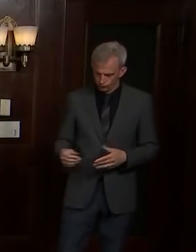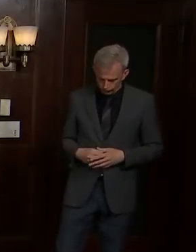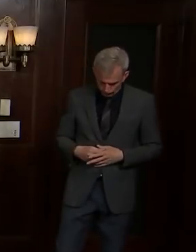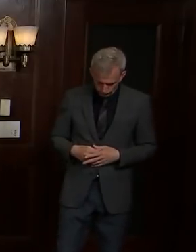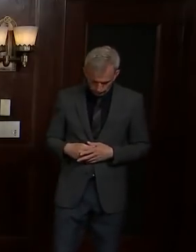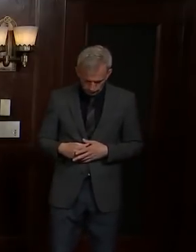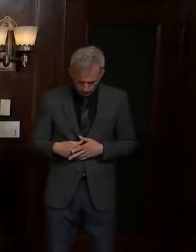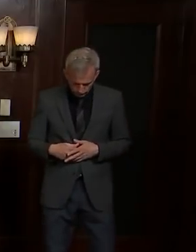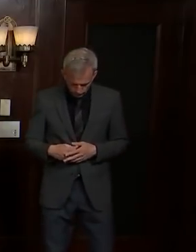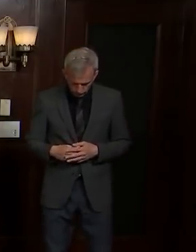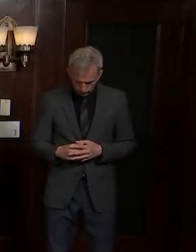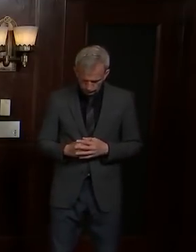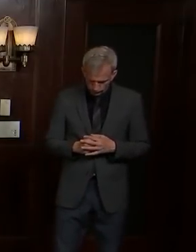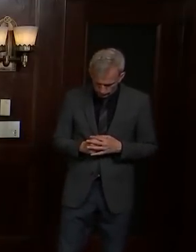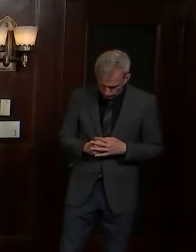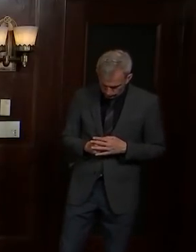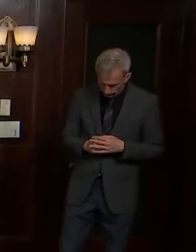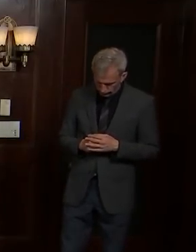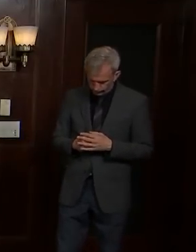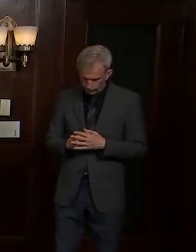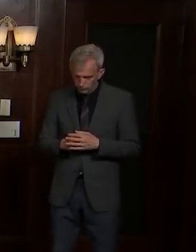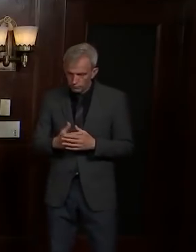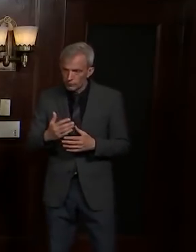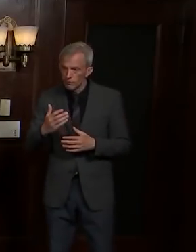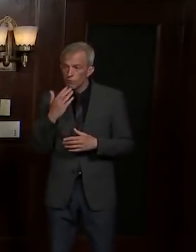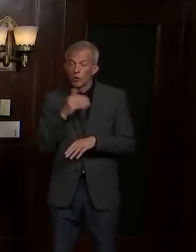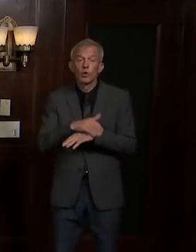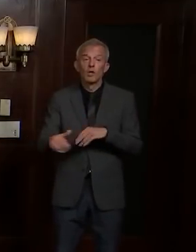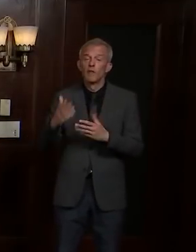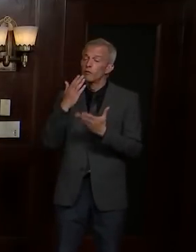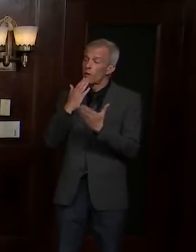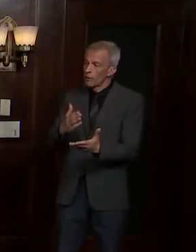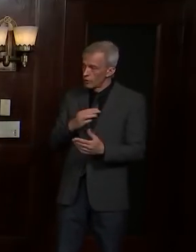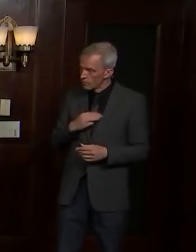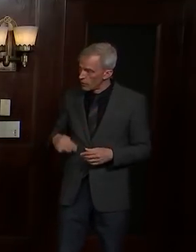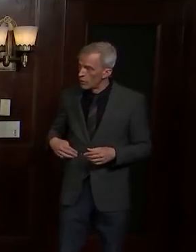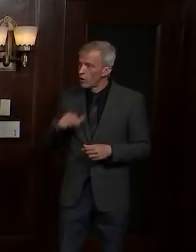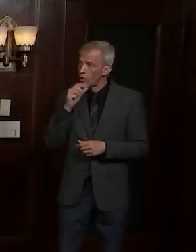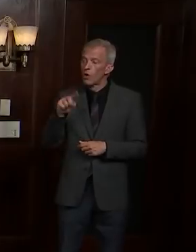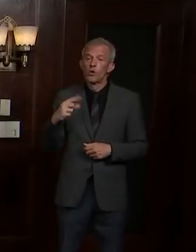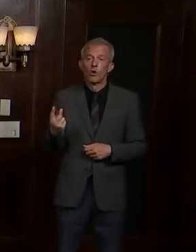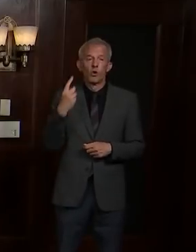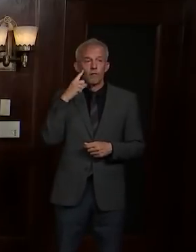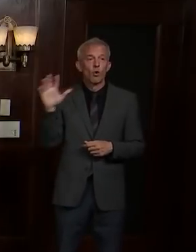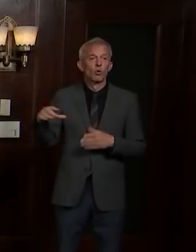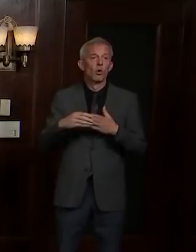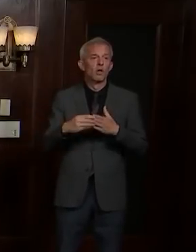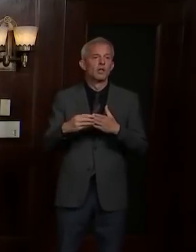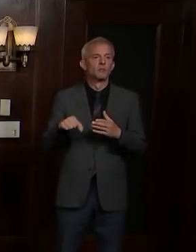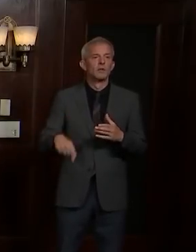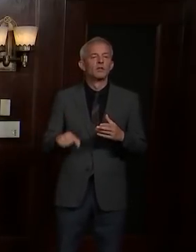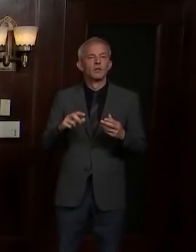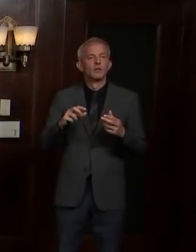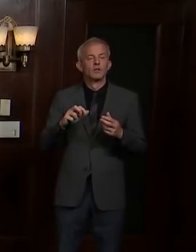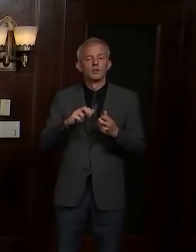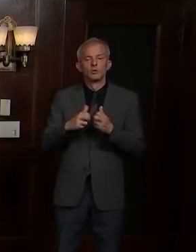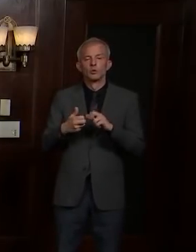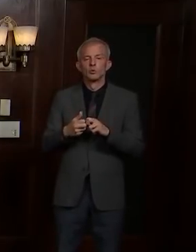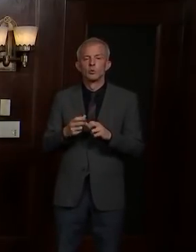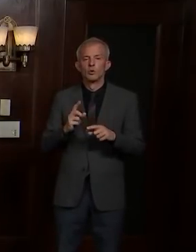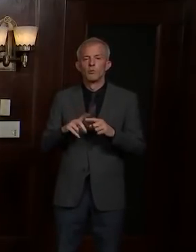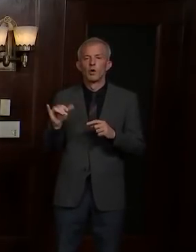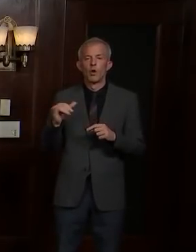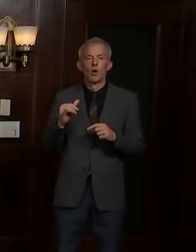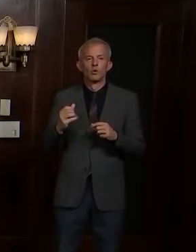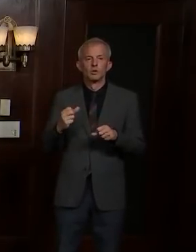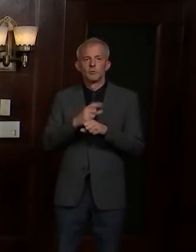Good evening, and thank you so much, Mayor Garcetti, not just for your leadership on this issue, but I think for bringing together